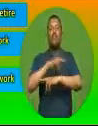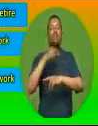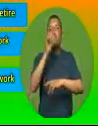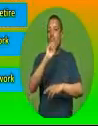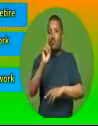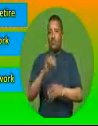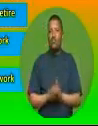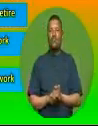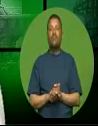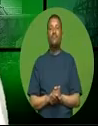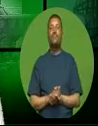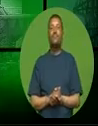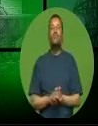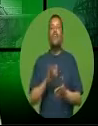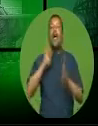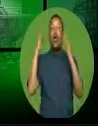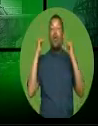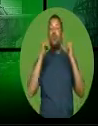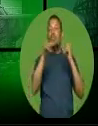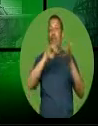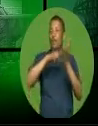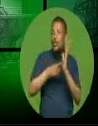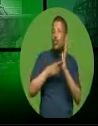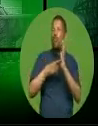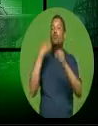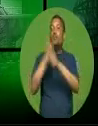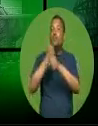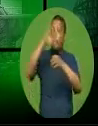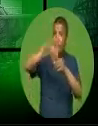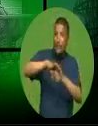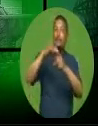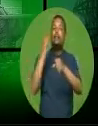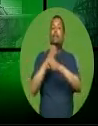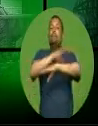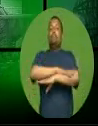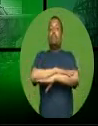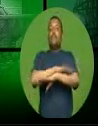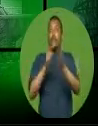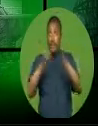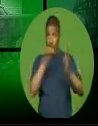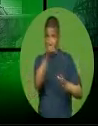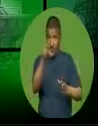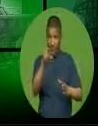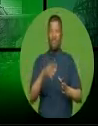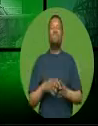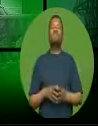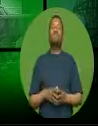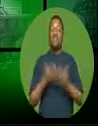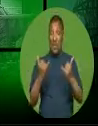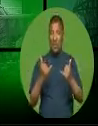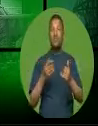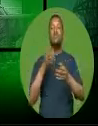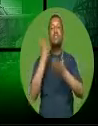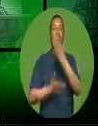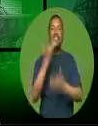as unemployed. I hope the meaning of being employed or unemployed is clear to you. Now